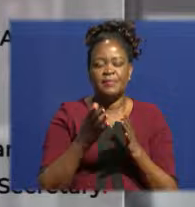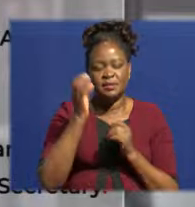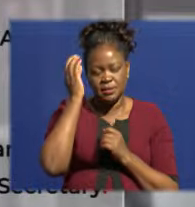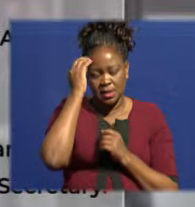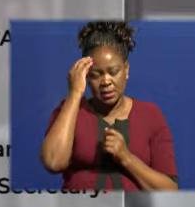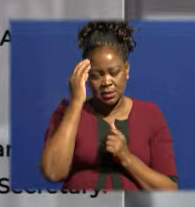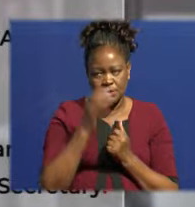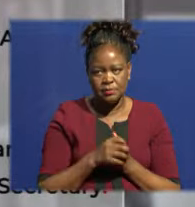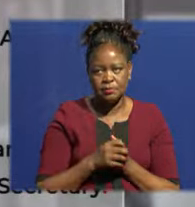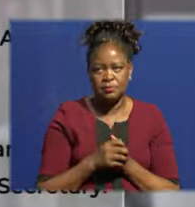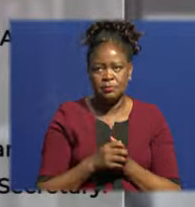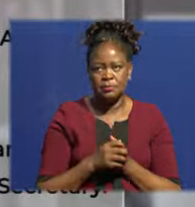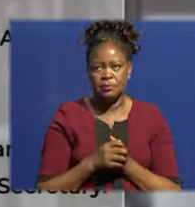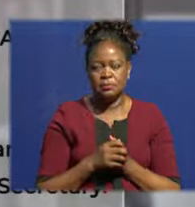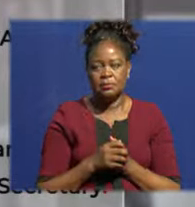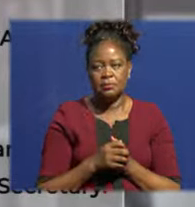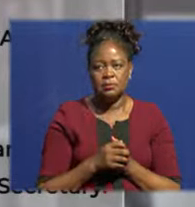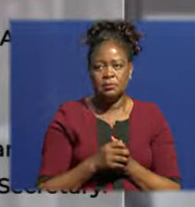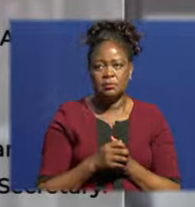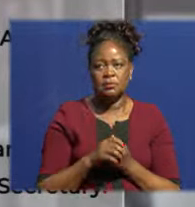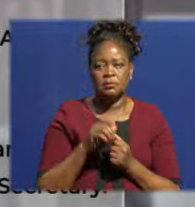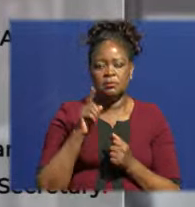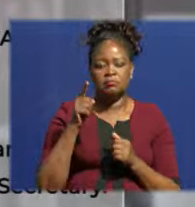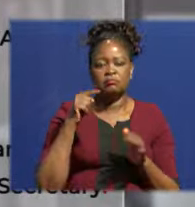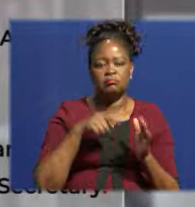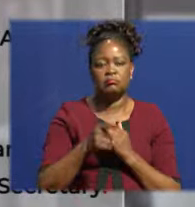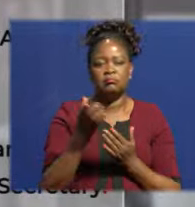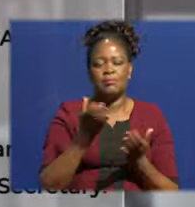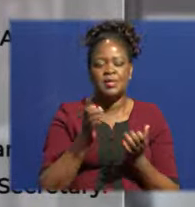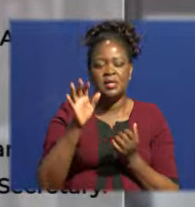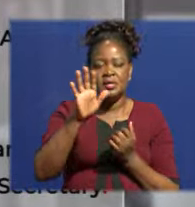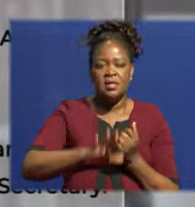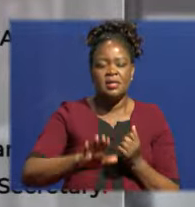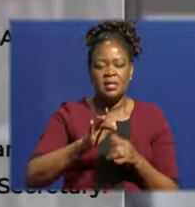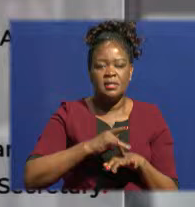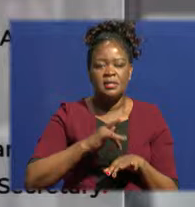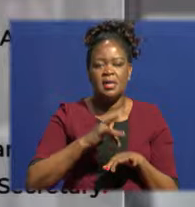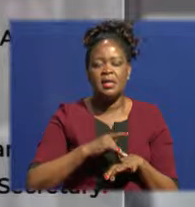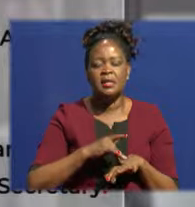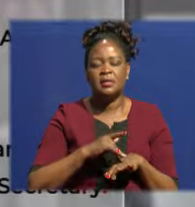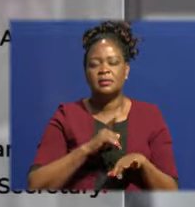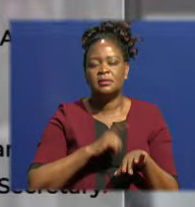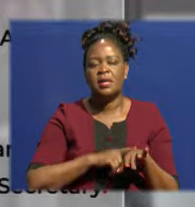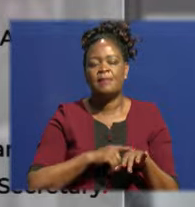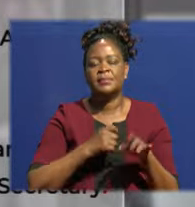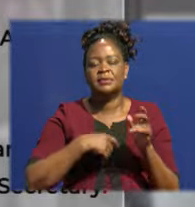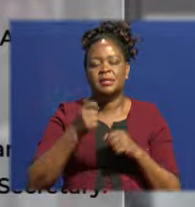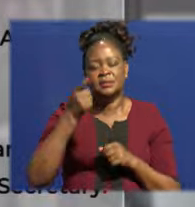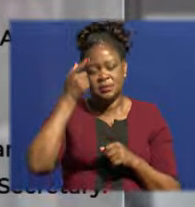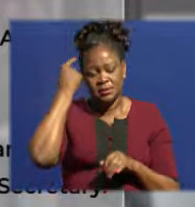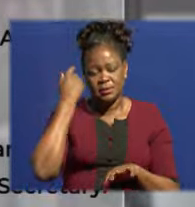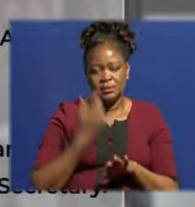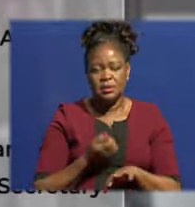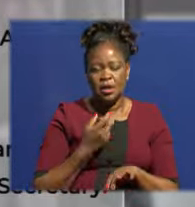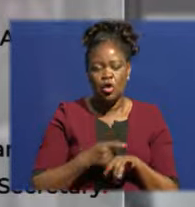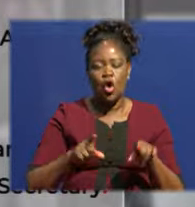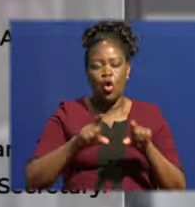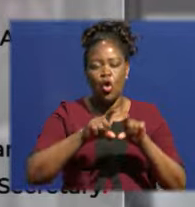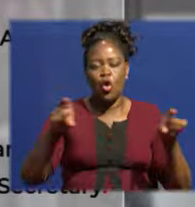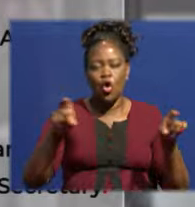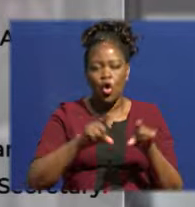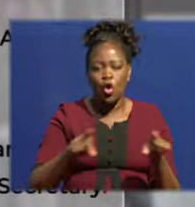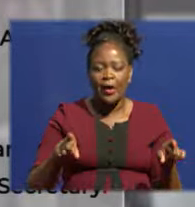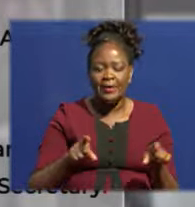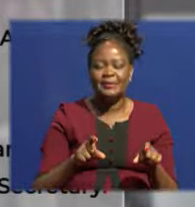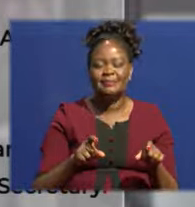studies. As such, he entered the business arena at an early stage selling charcoal, timber, hides